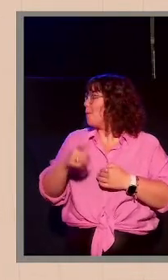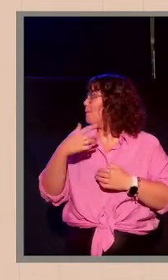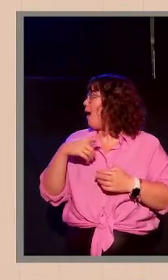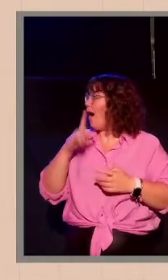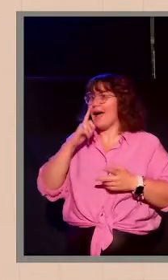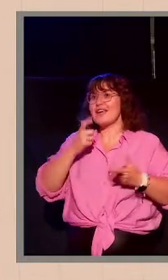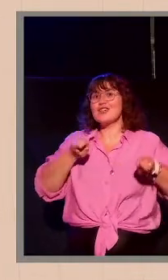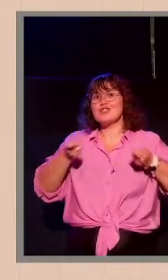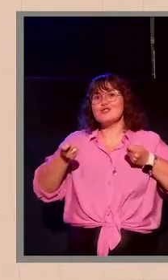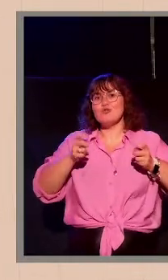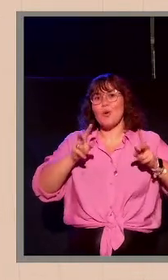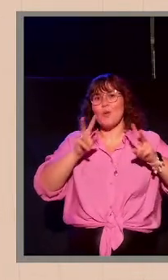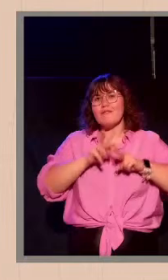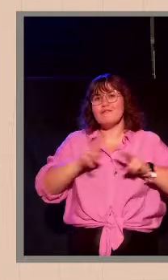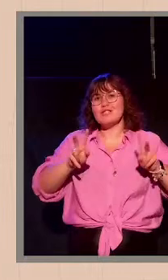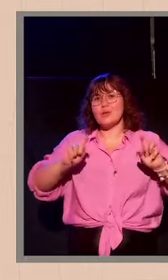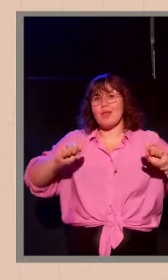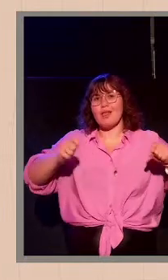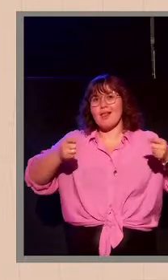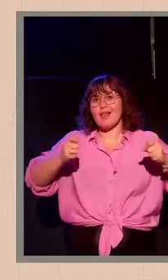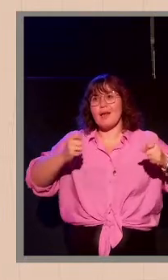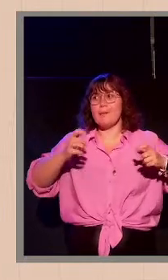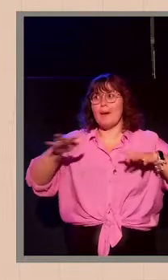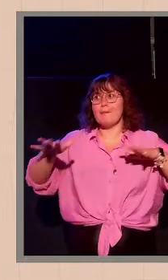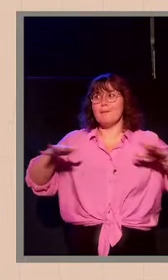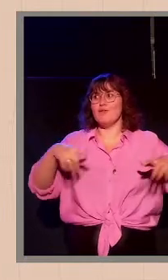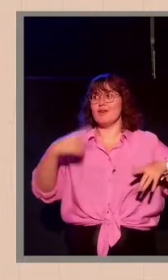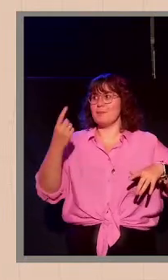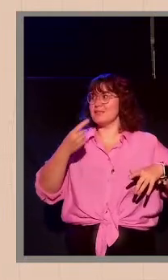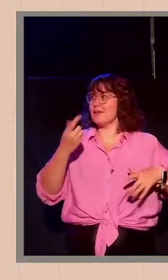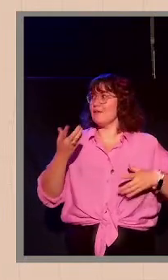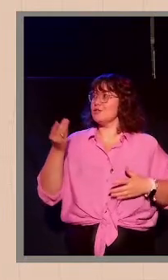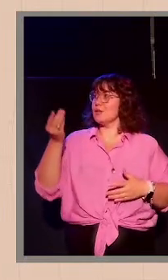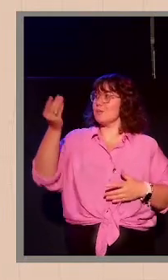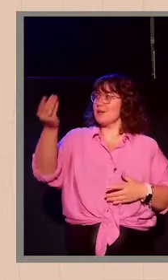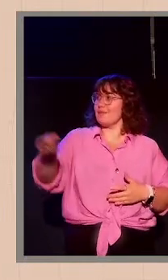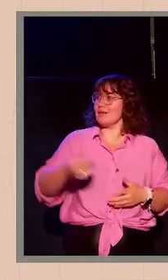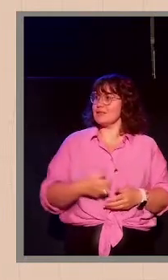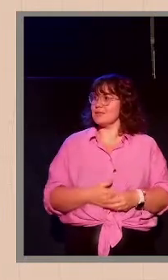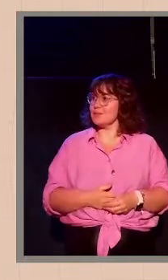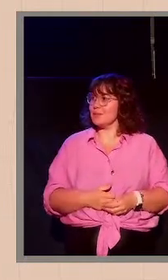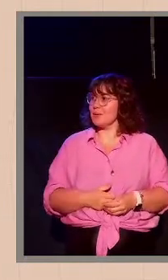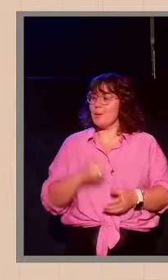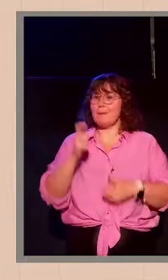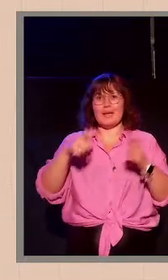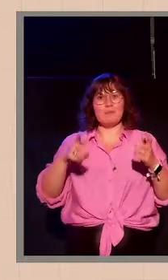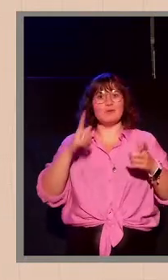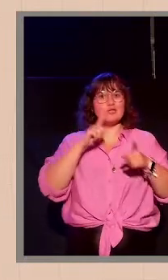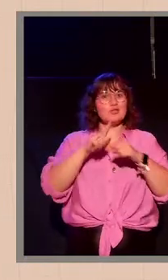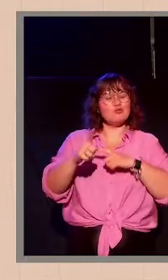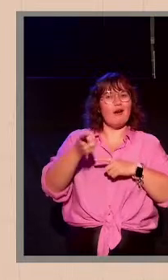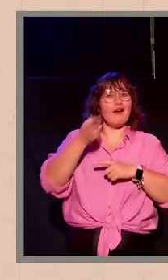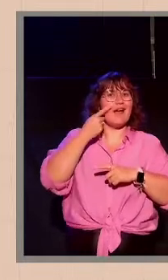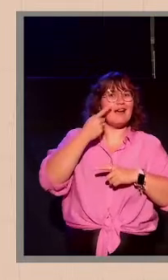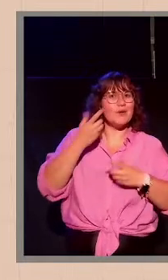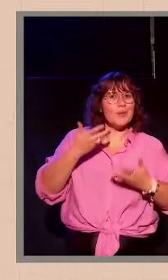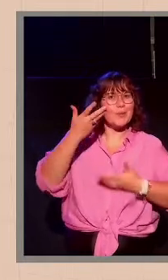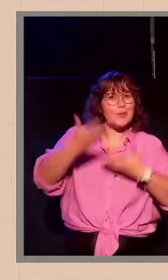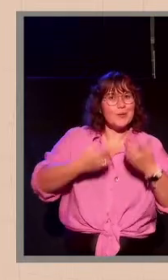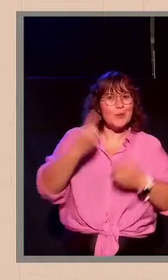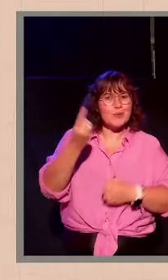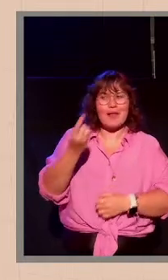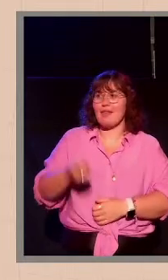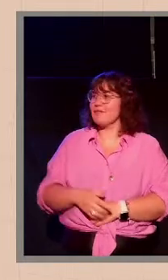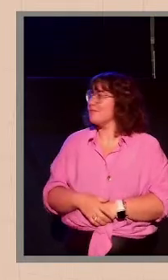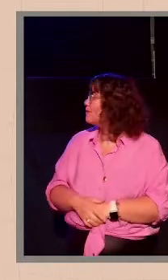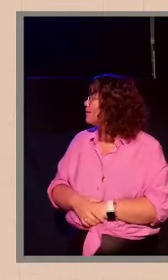visual just by moving it. So I'm going to give that out to people just to mess around with.